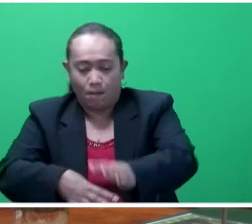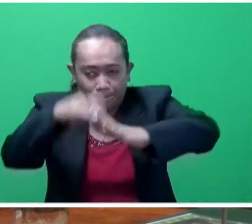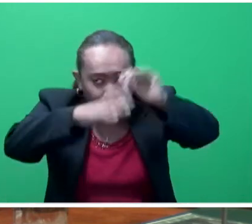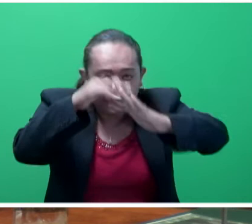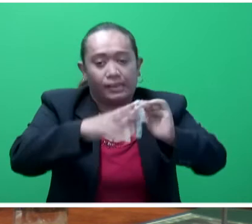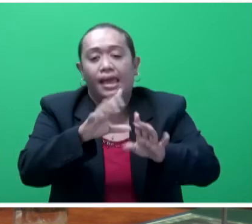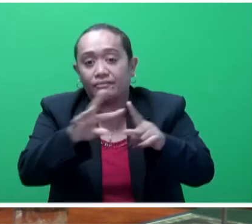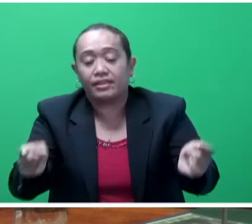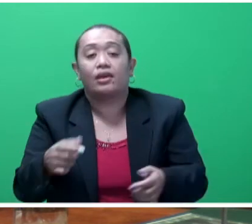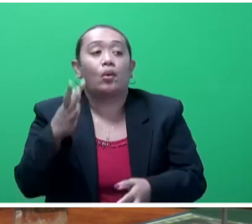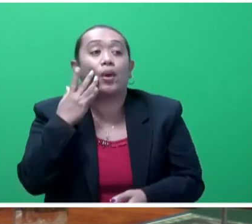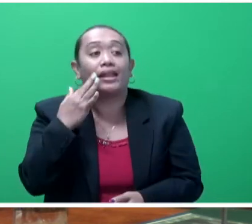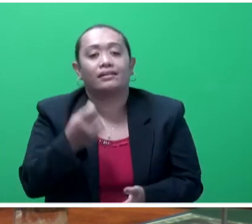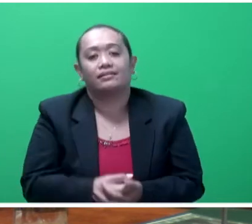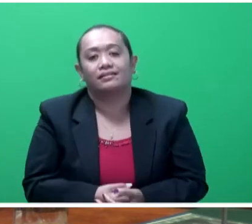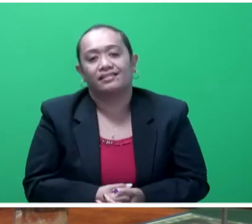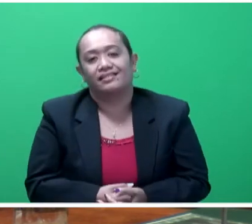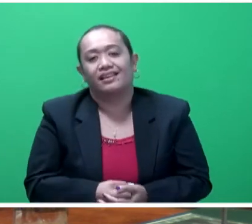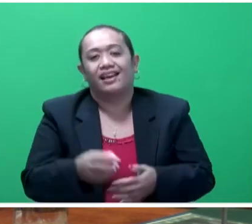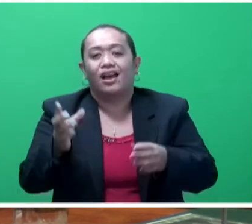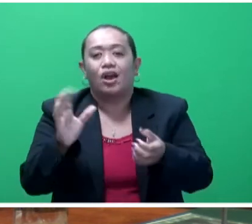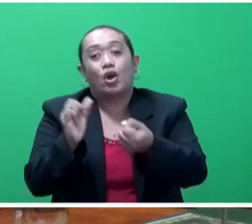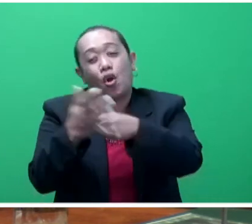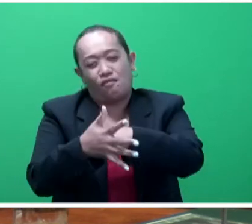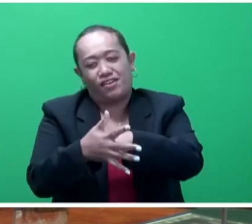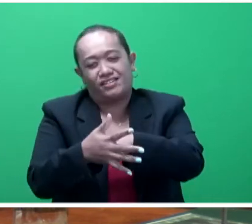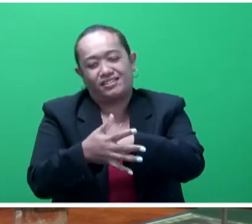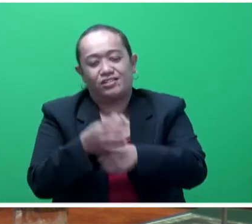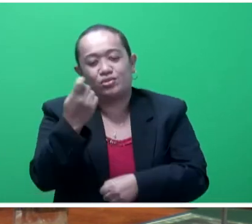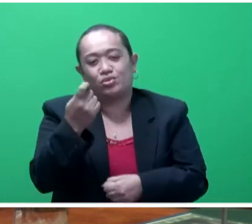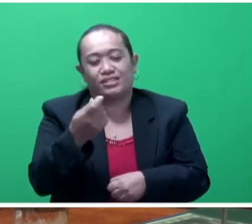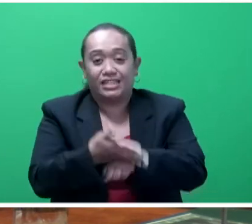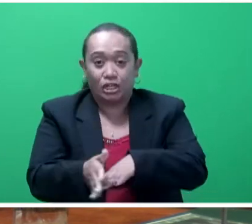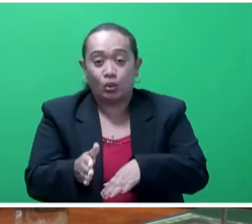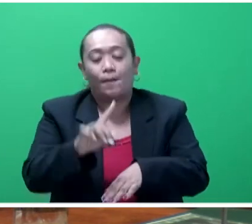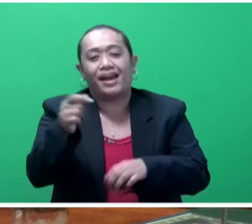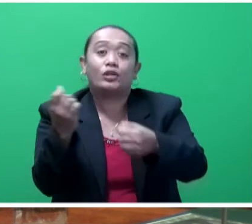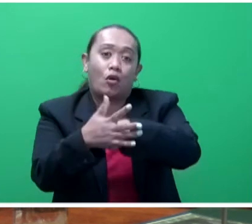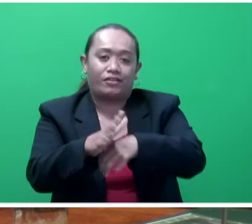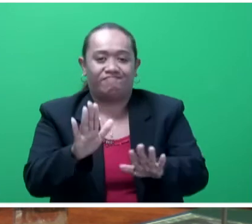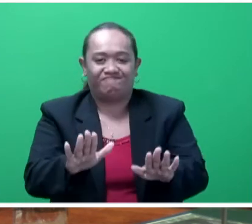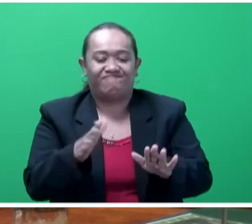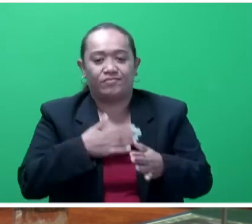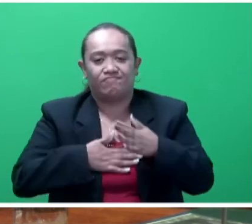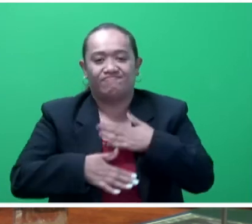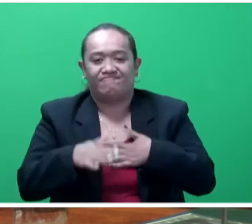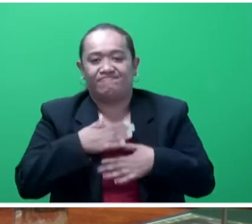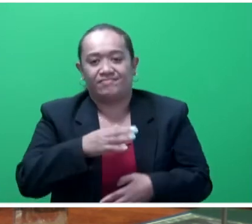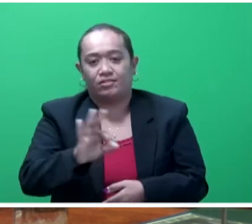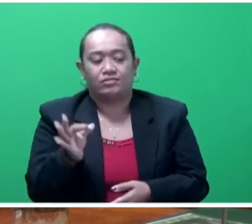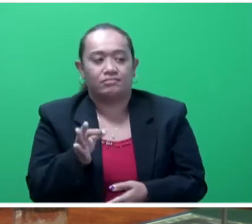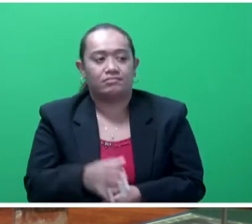and suppliers are back in operation. Mr. Speaker, sir, for long-term